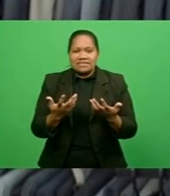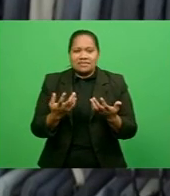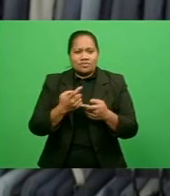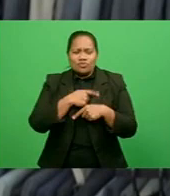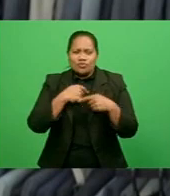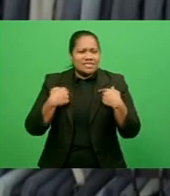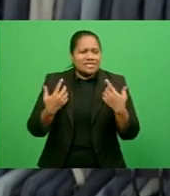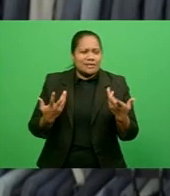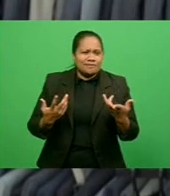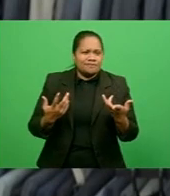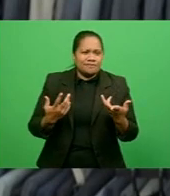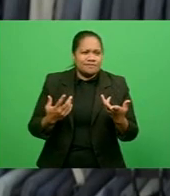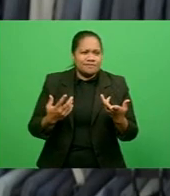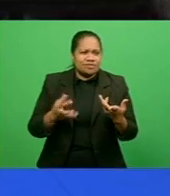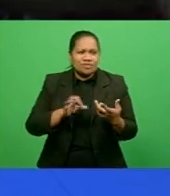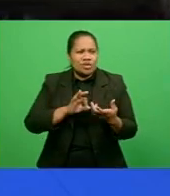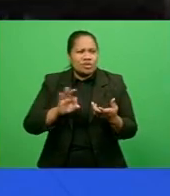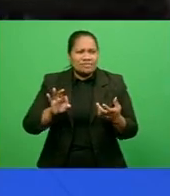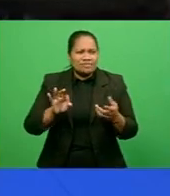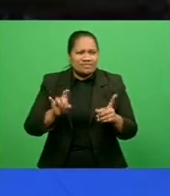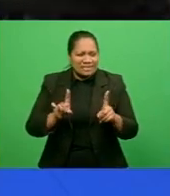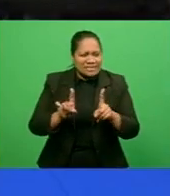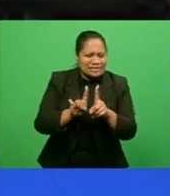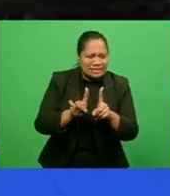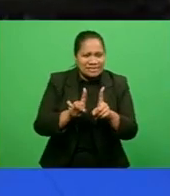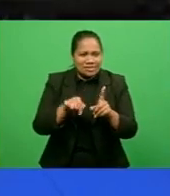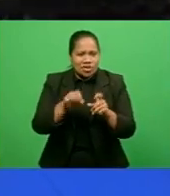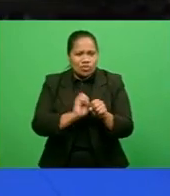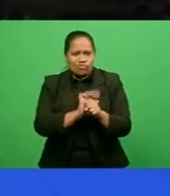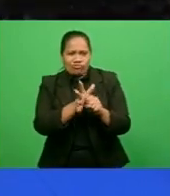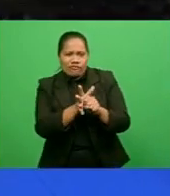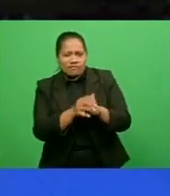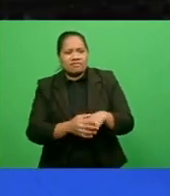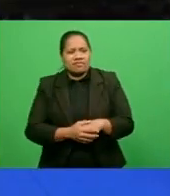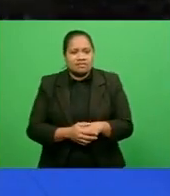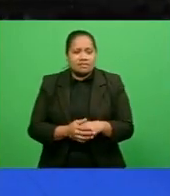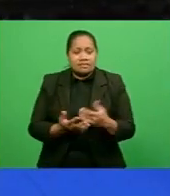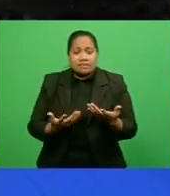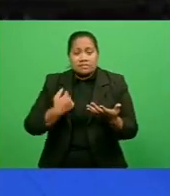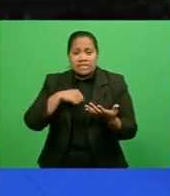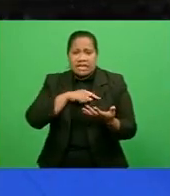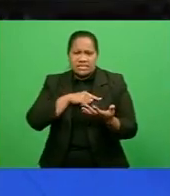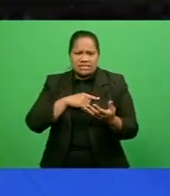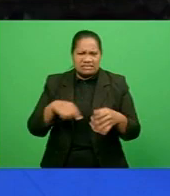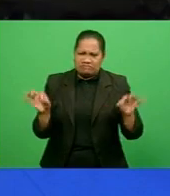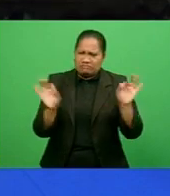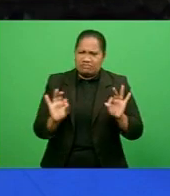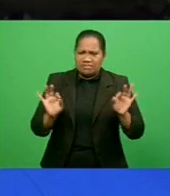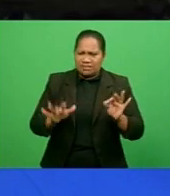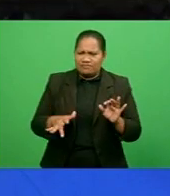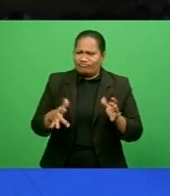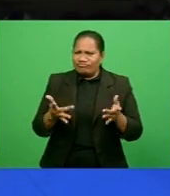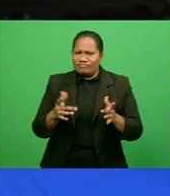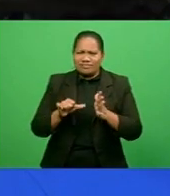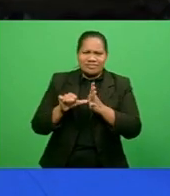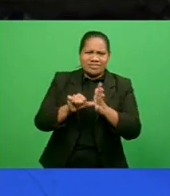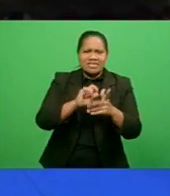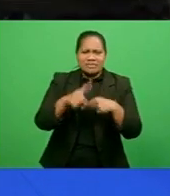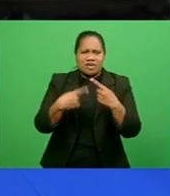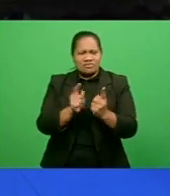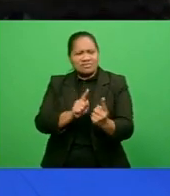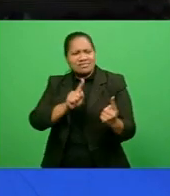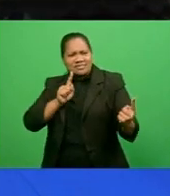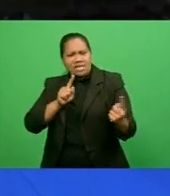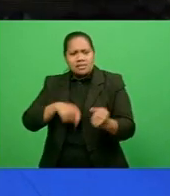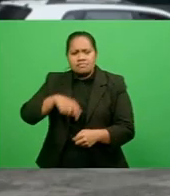are not nowhere near COVID. So far, we haven't feel any difficulty regarding distancing.